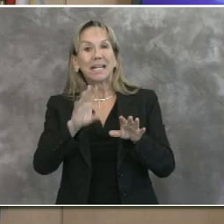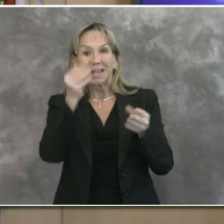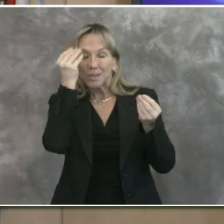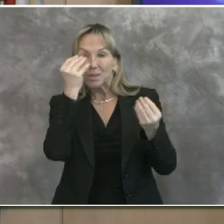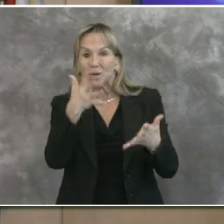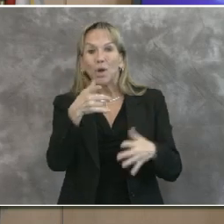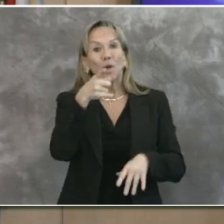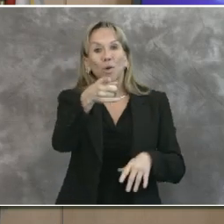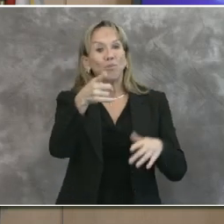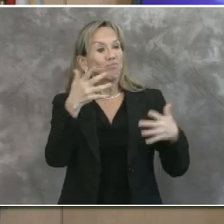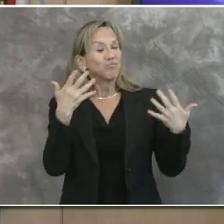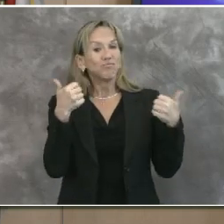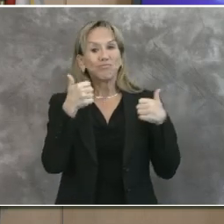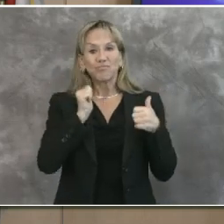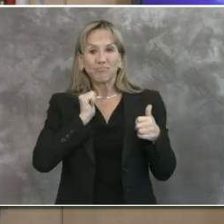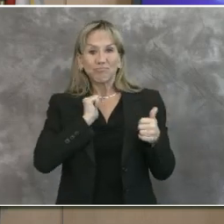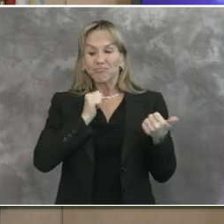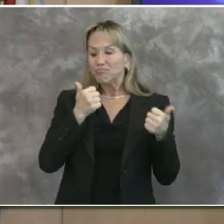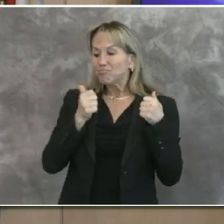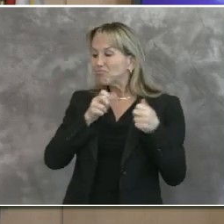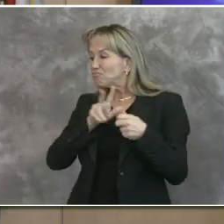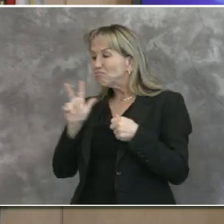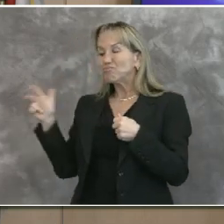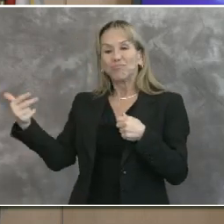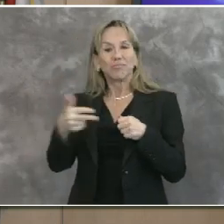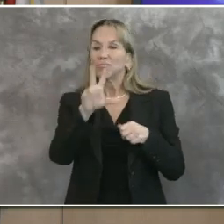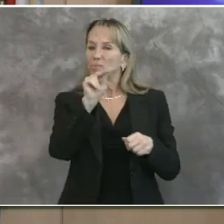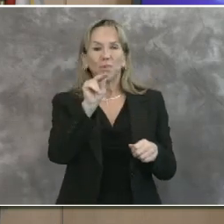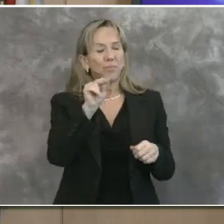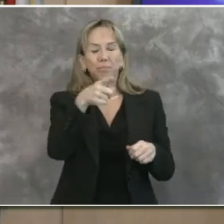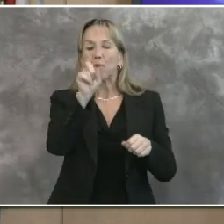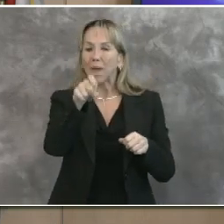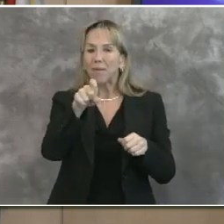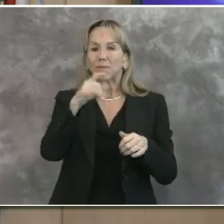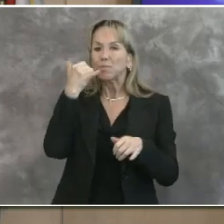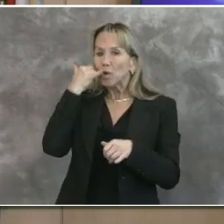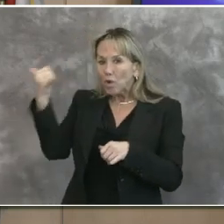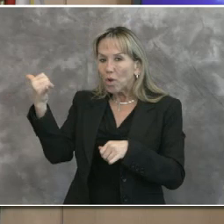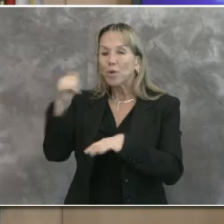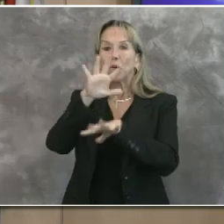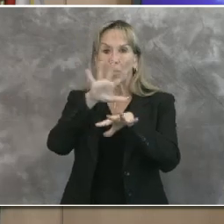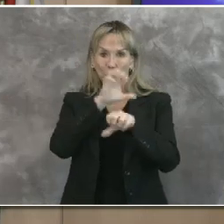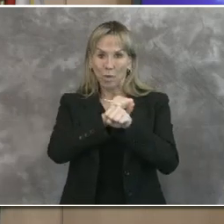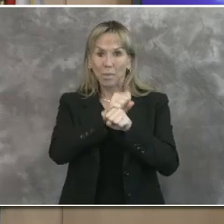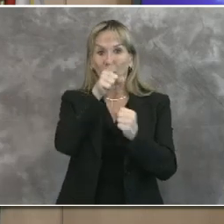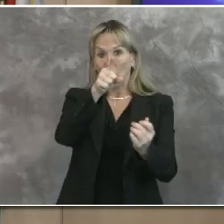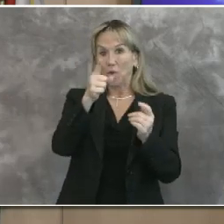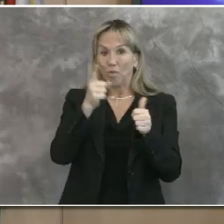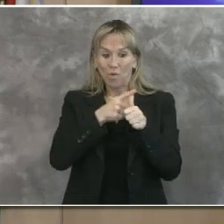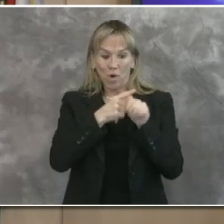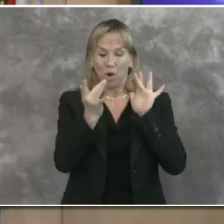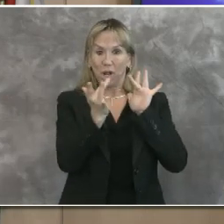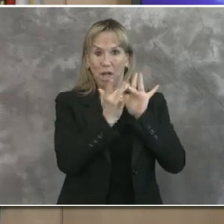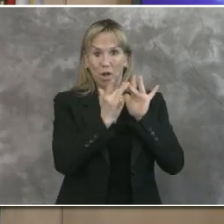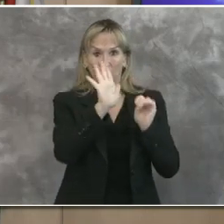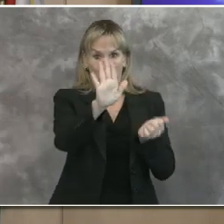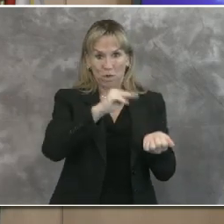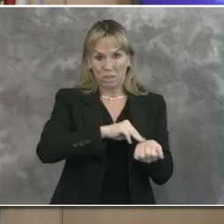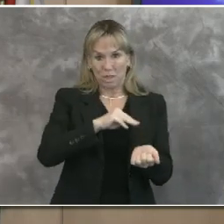go up and get tested. People with symptoms who have a health care provider should contact their doctor to get